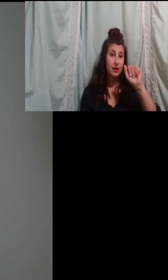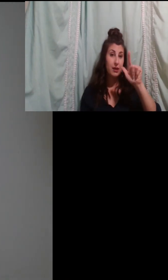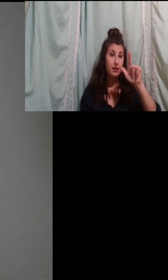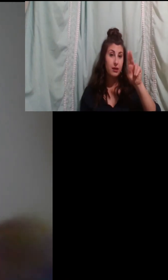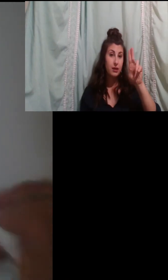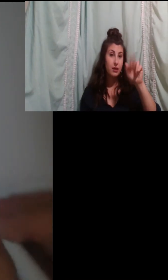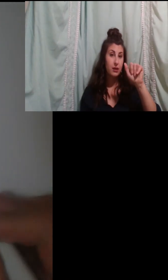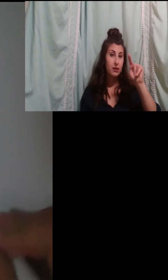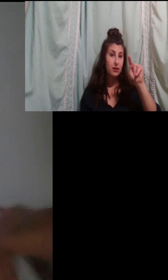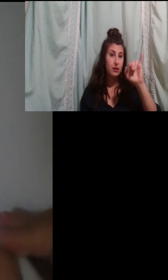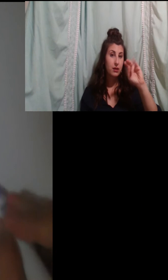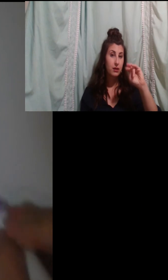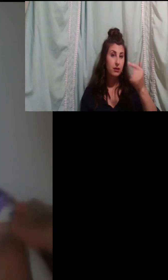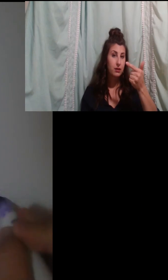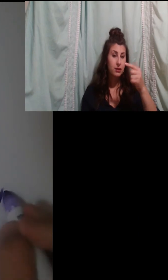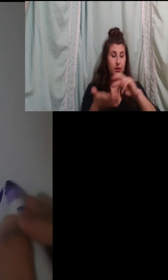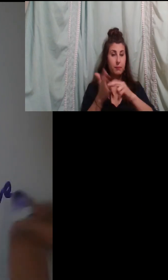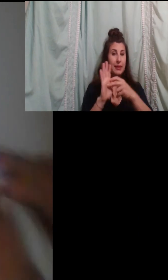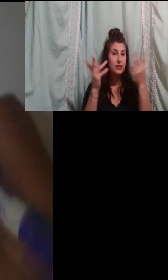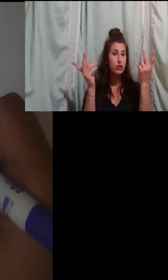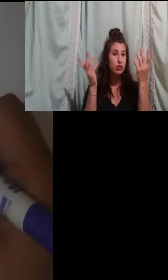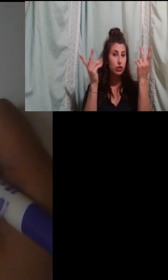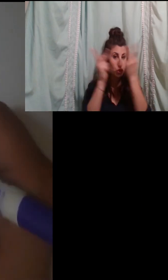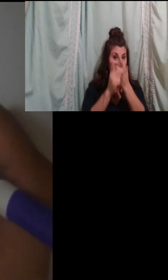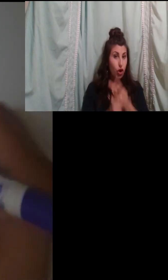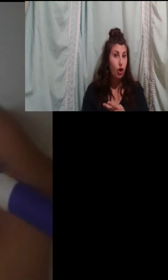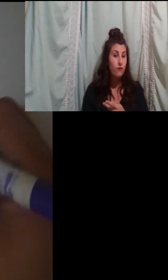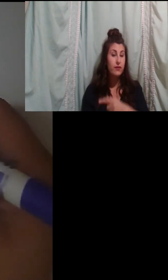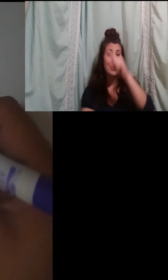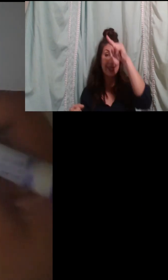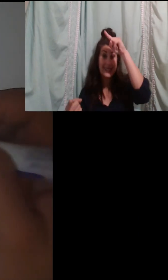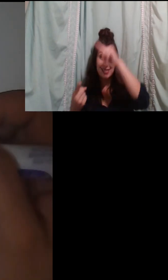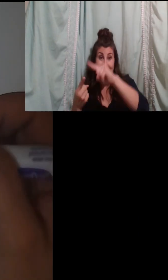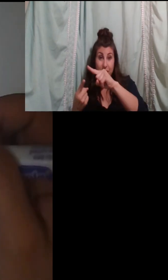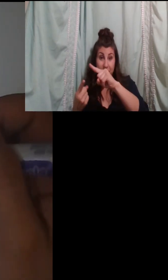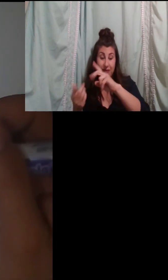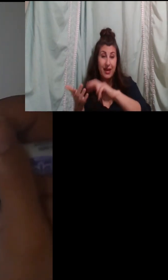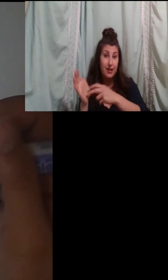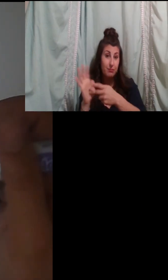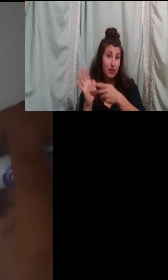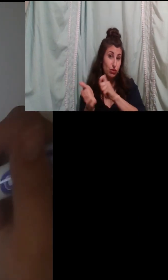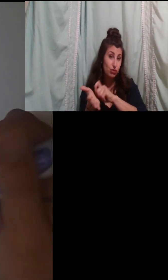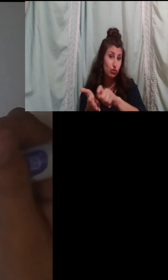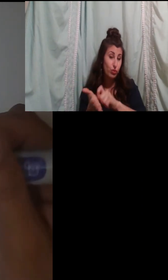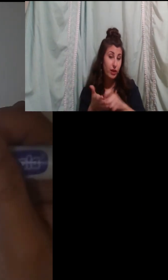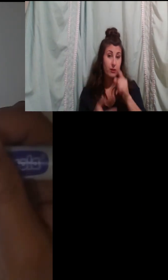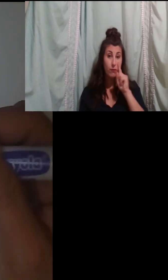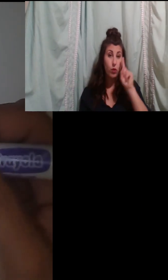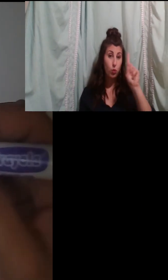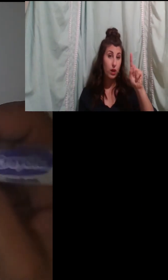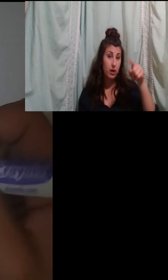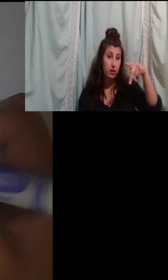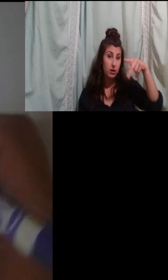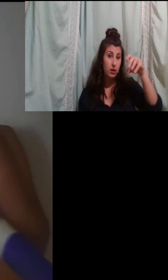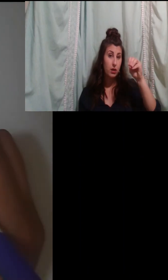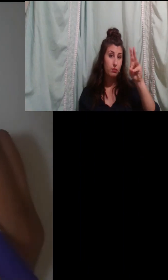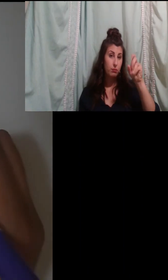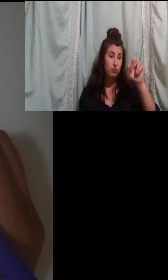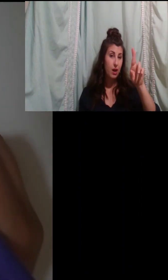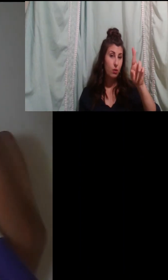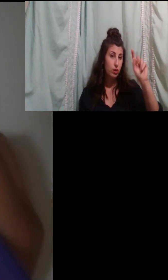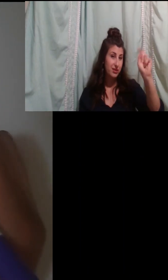to solve. To simplify is to write it to 1 power.